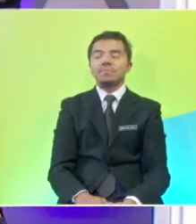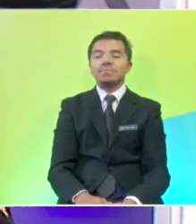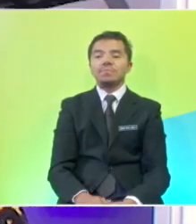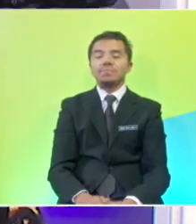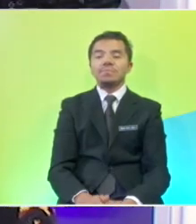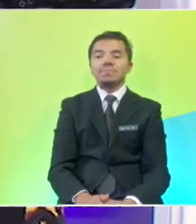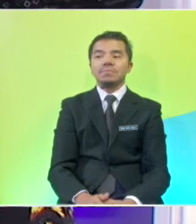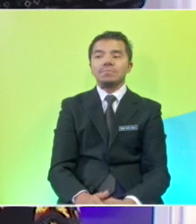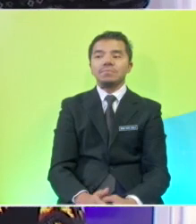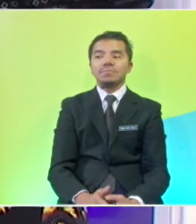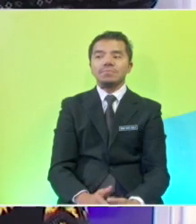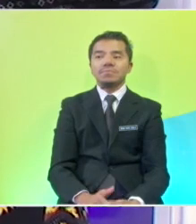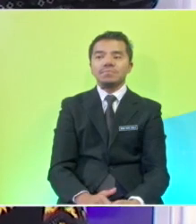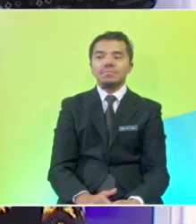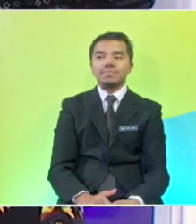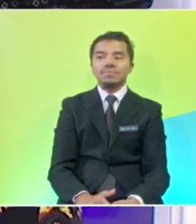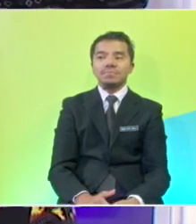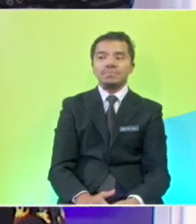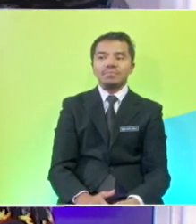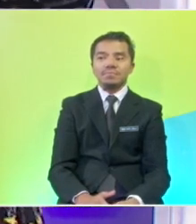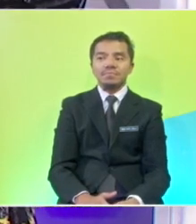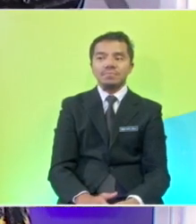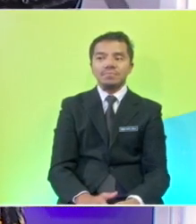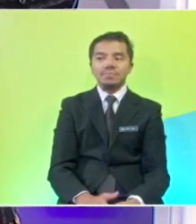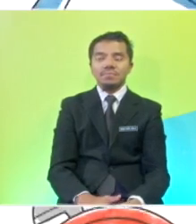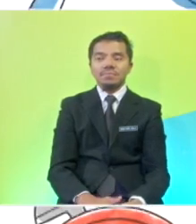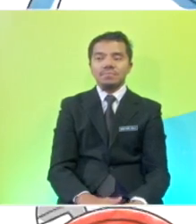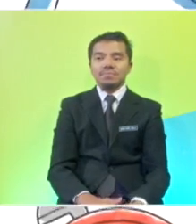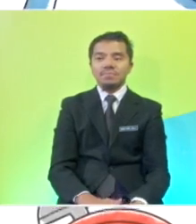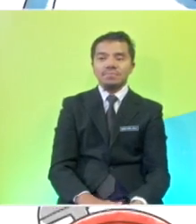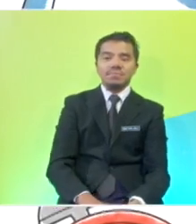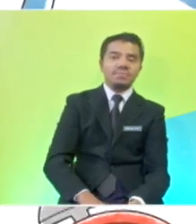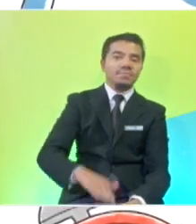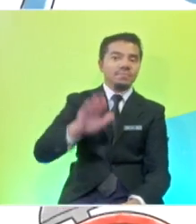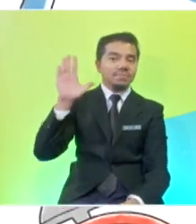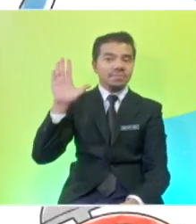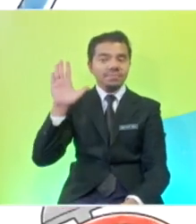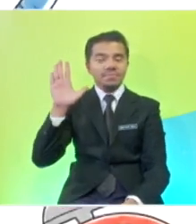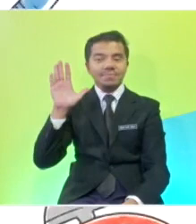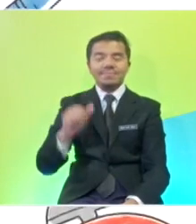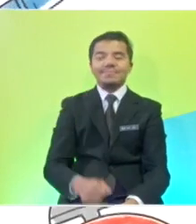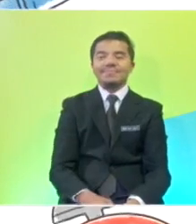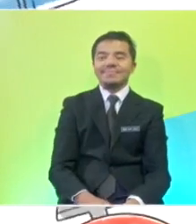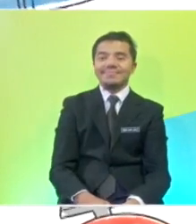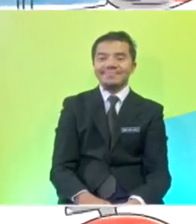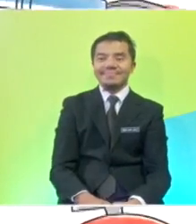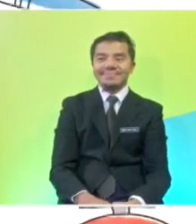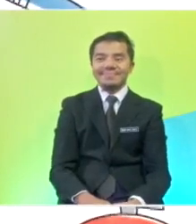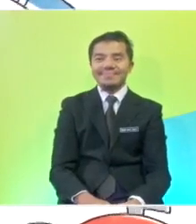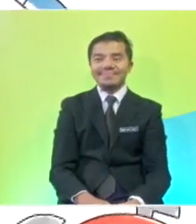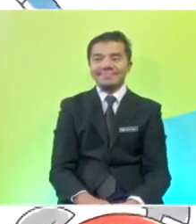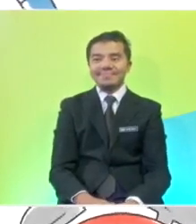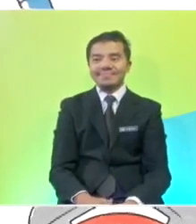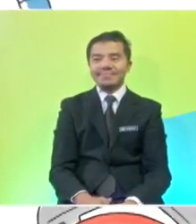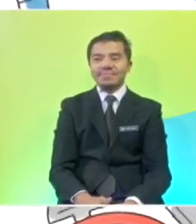cord? Function of the spinal cord. Who wants to try? I can see Yoga raise his hand. Okay, Yoga, go ahead. Yes, Yoga.